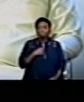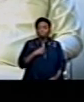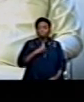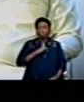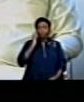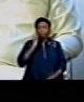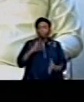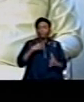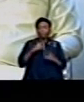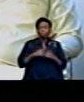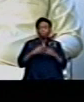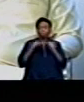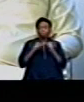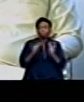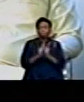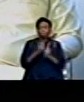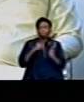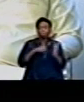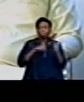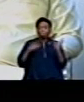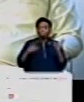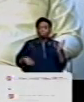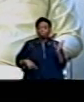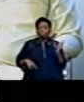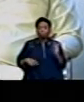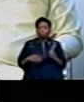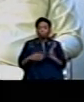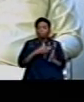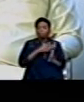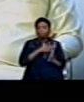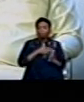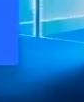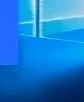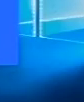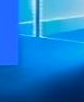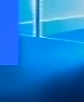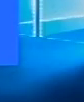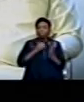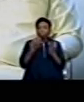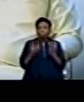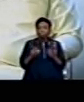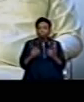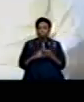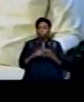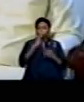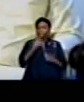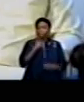in Jesus' name. And it tends to have sympathizers.